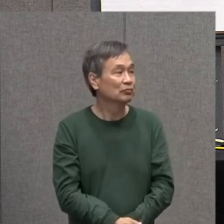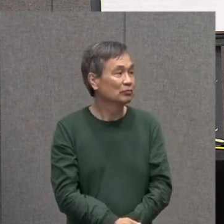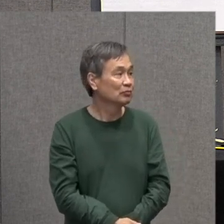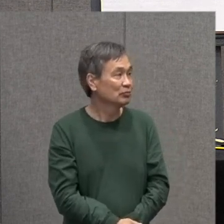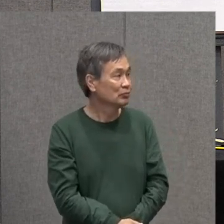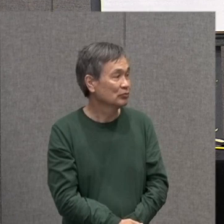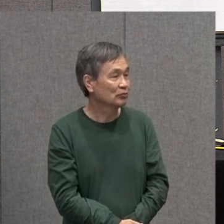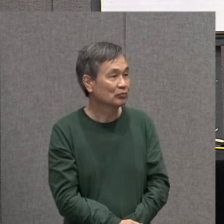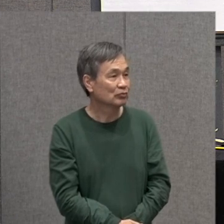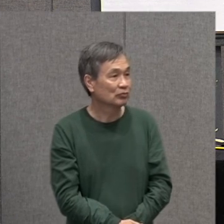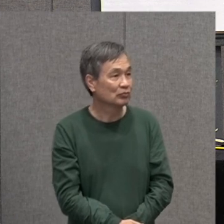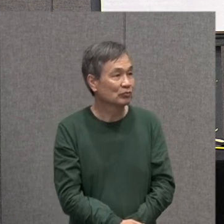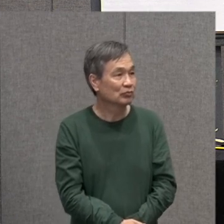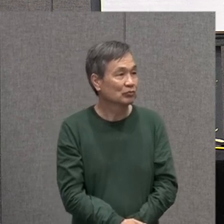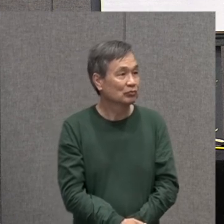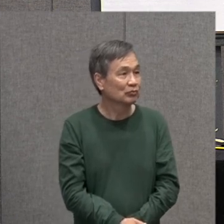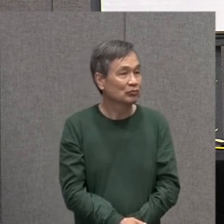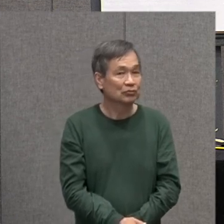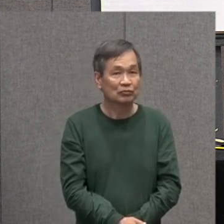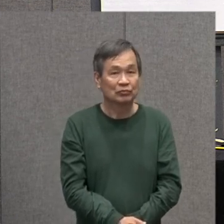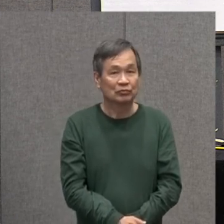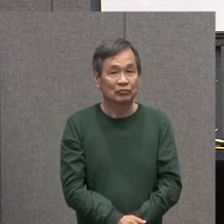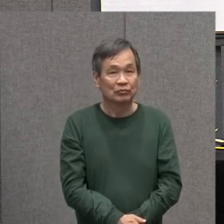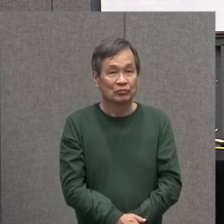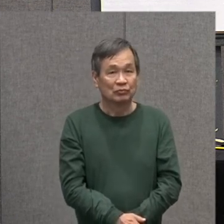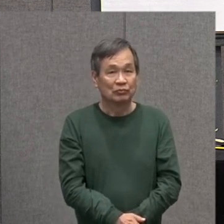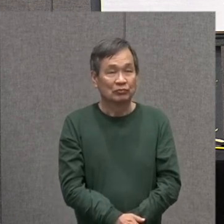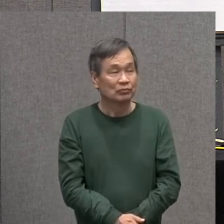And just roll it and roll it.